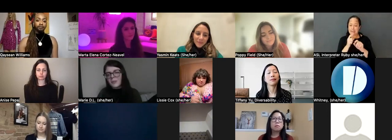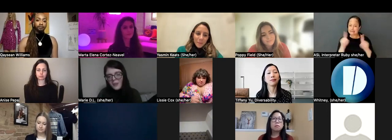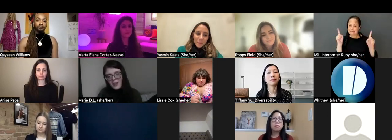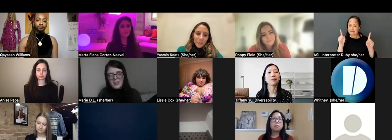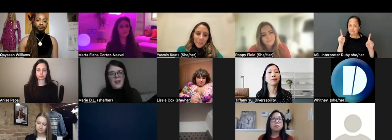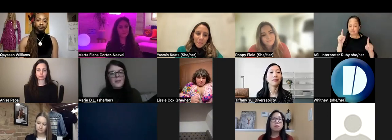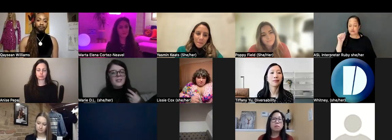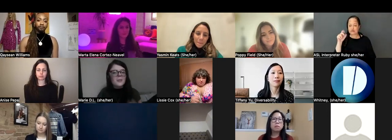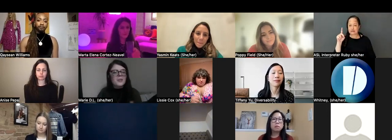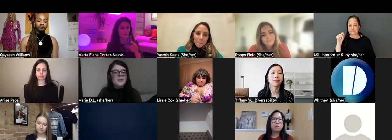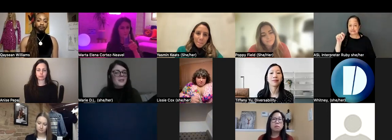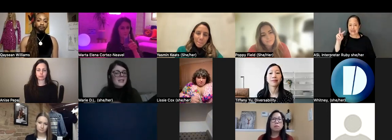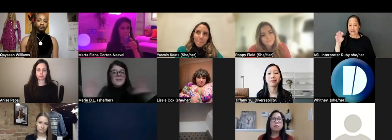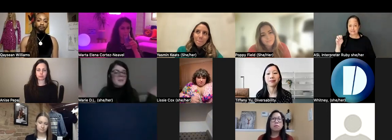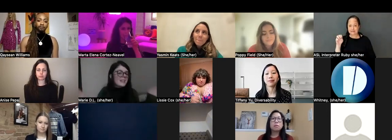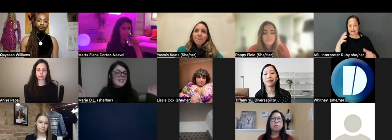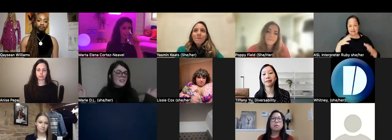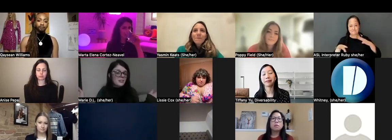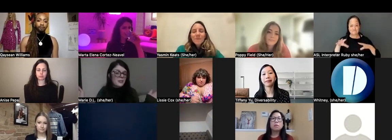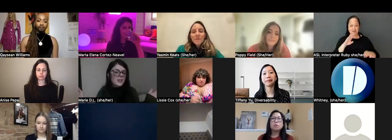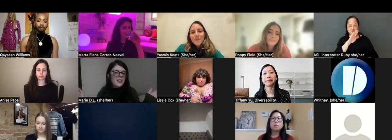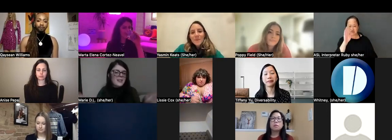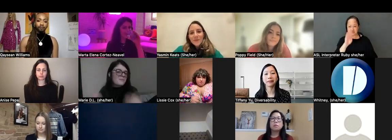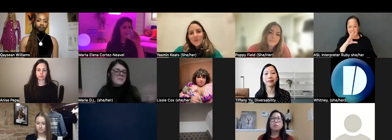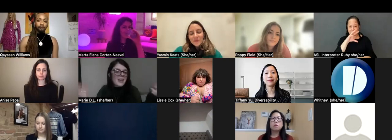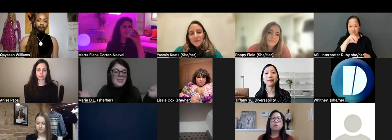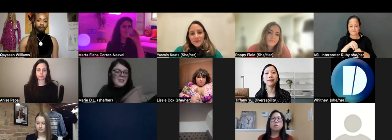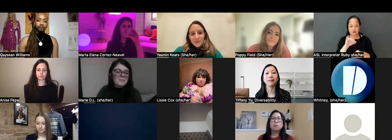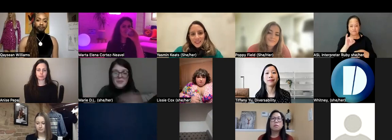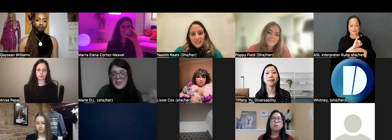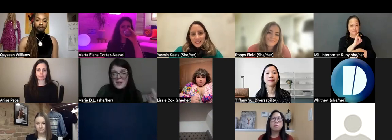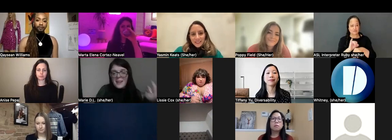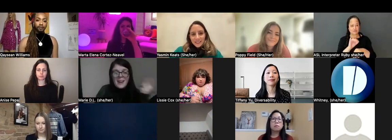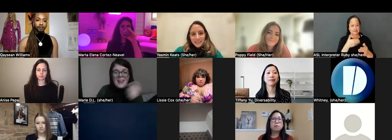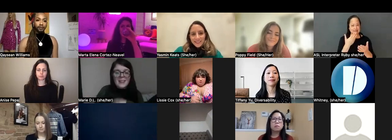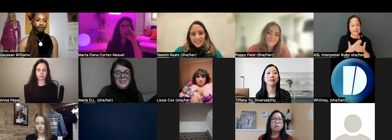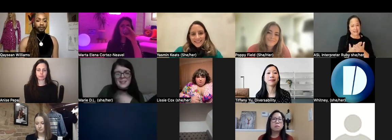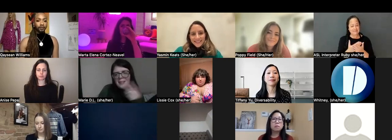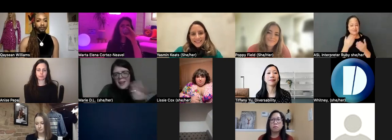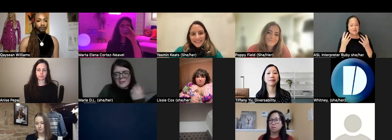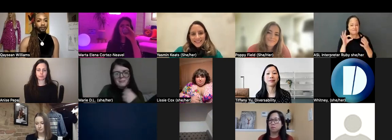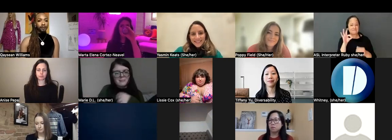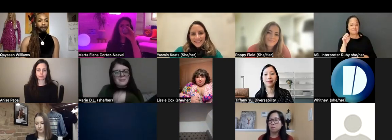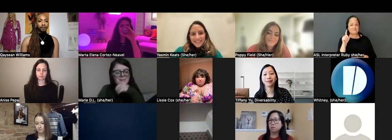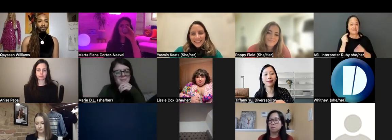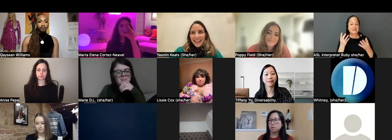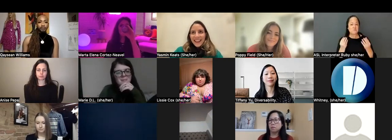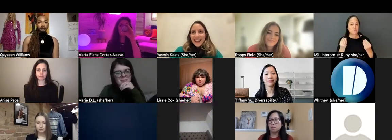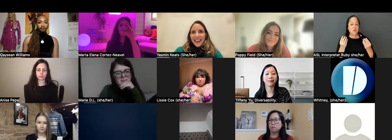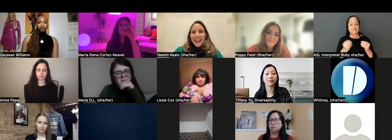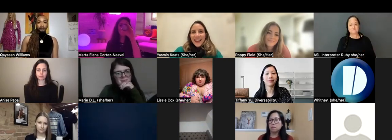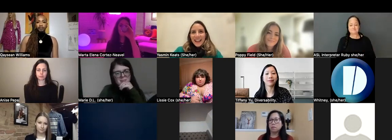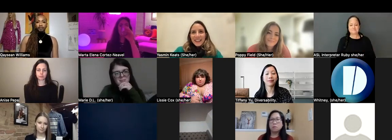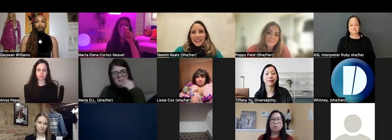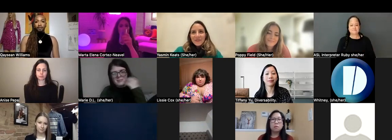adaptive fashion? How can someone who has never been in the industry get their feet wet, I guess, to say?